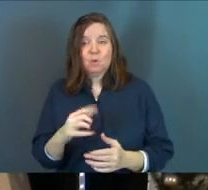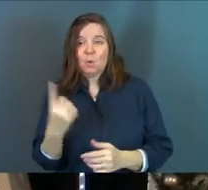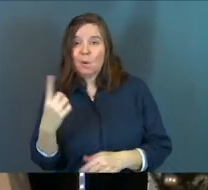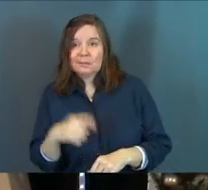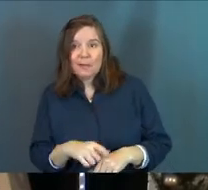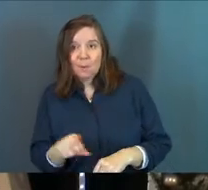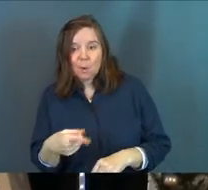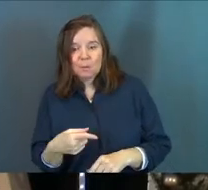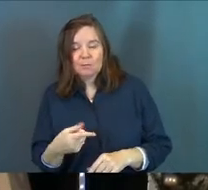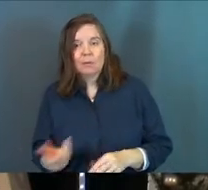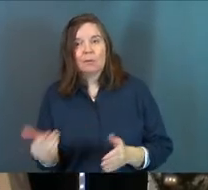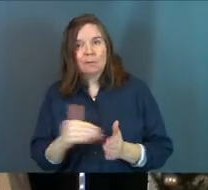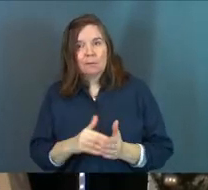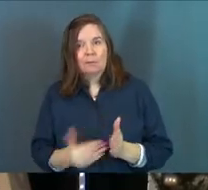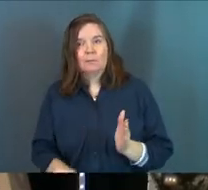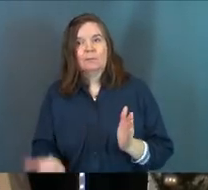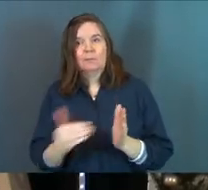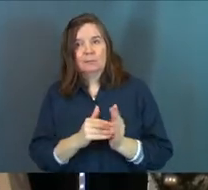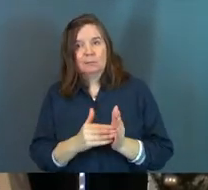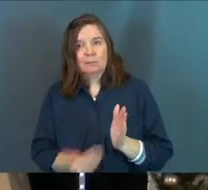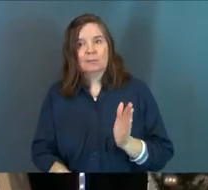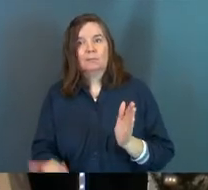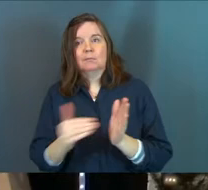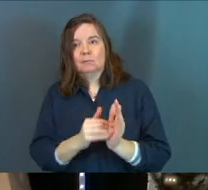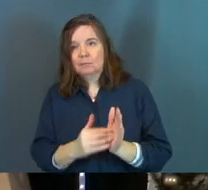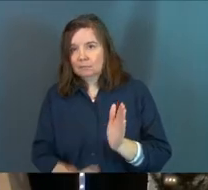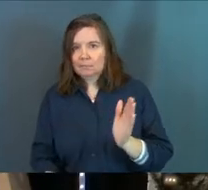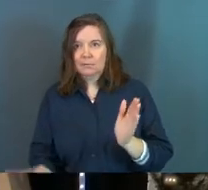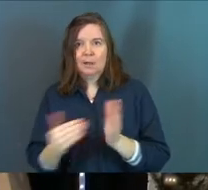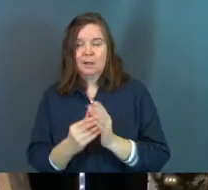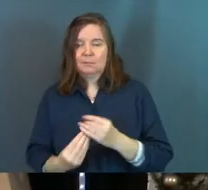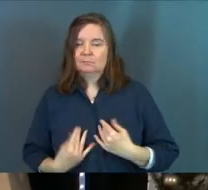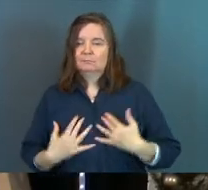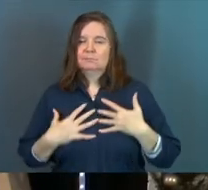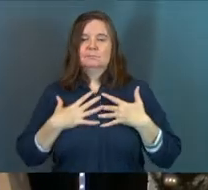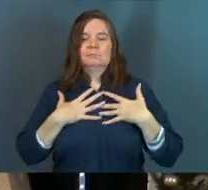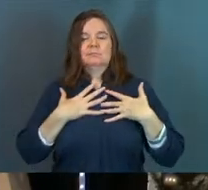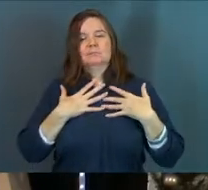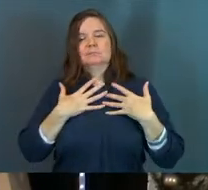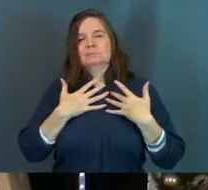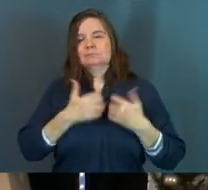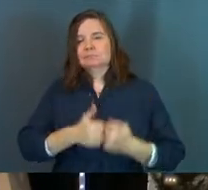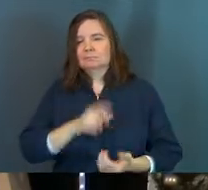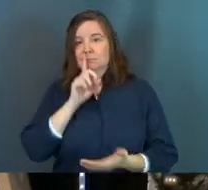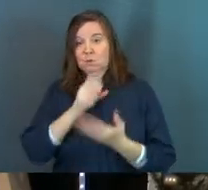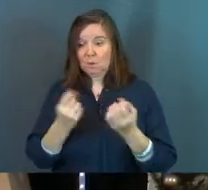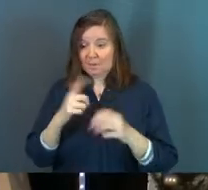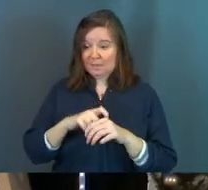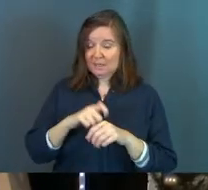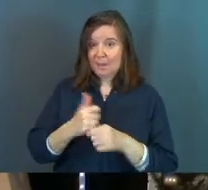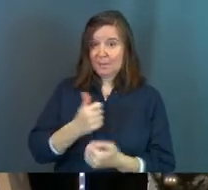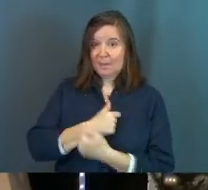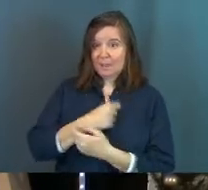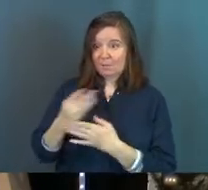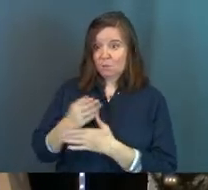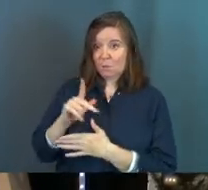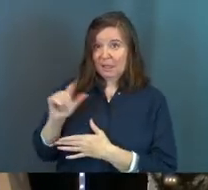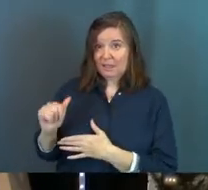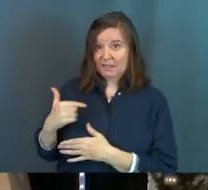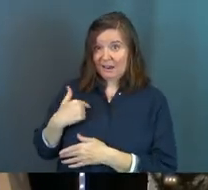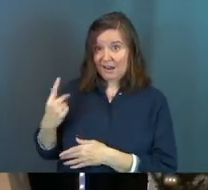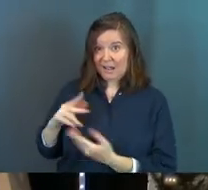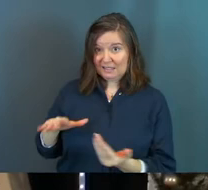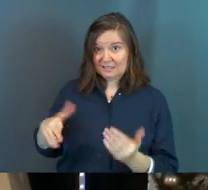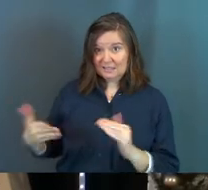once. He'll resurrect the romance in your marriage countless times. Do you know how many times the love between Linda and I has